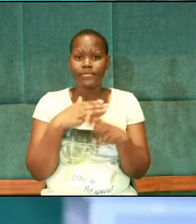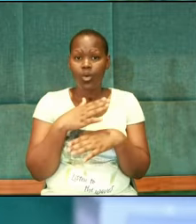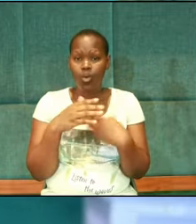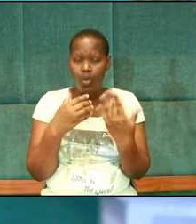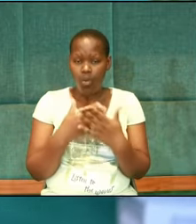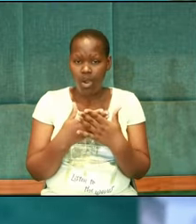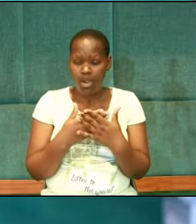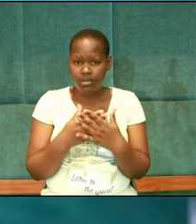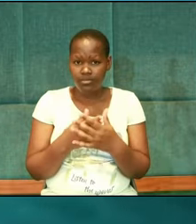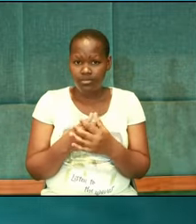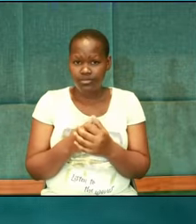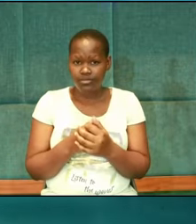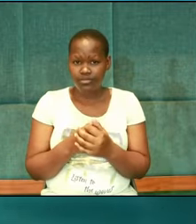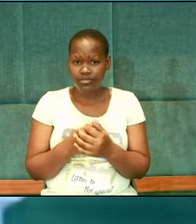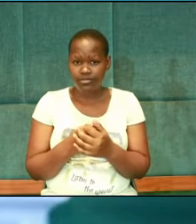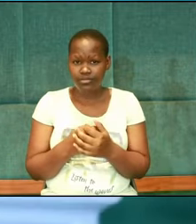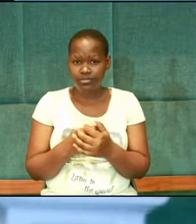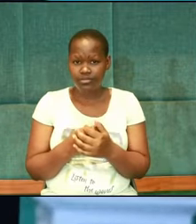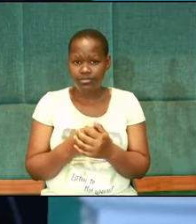over.